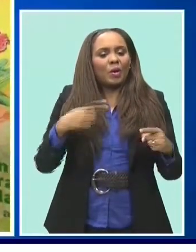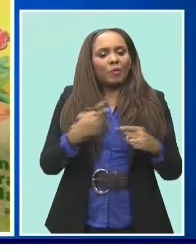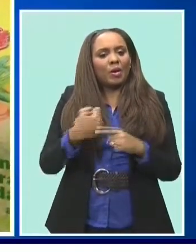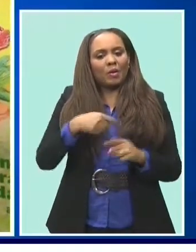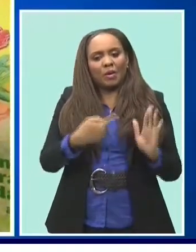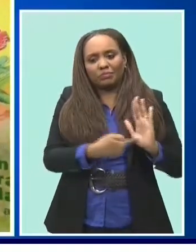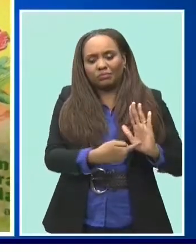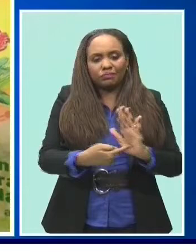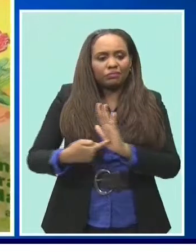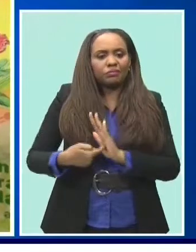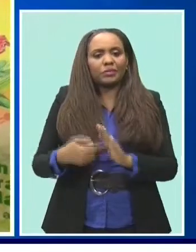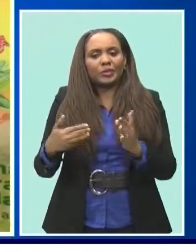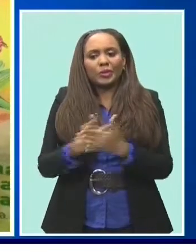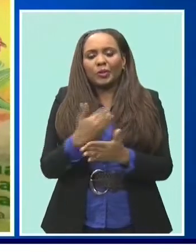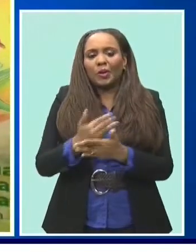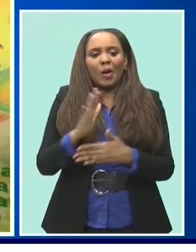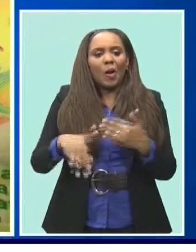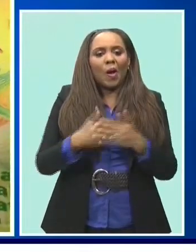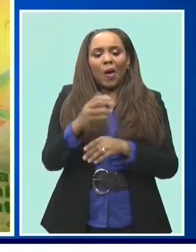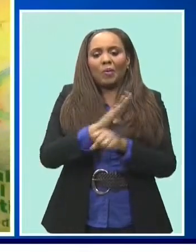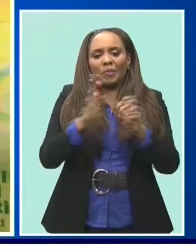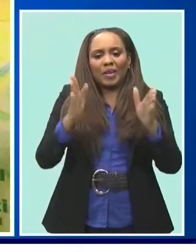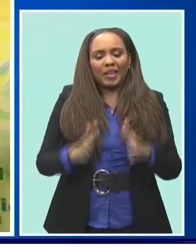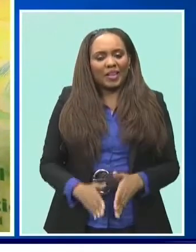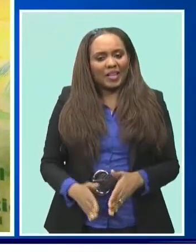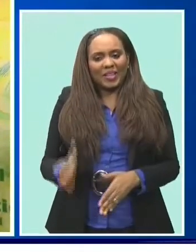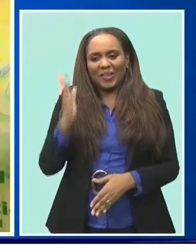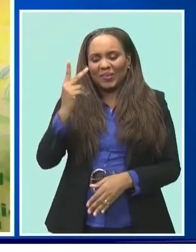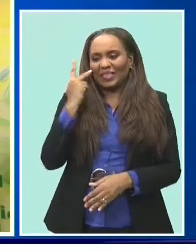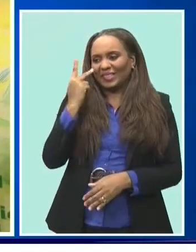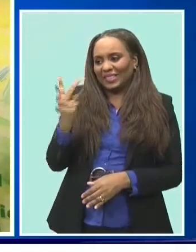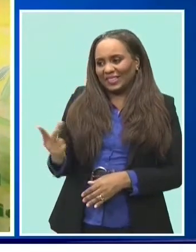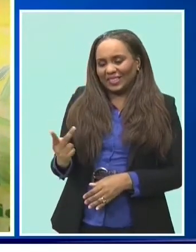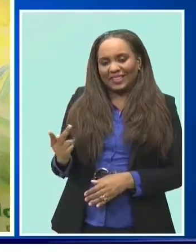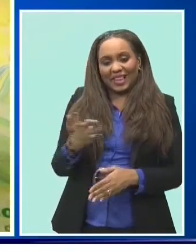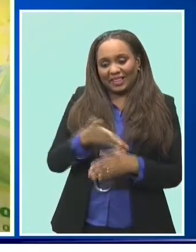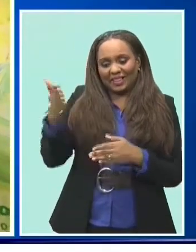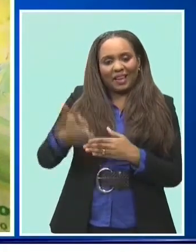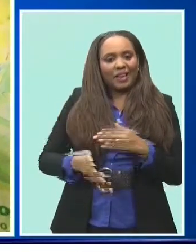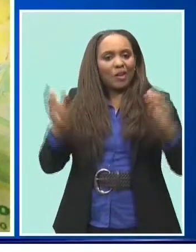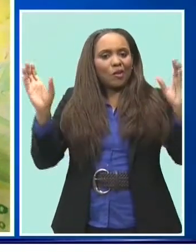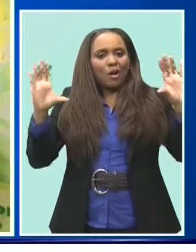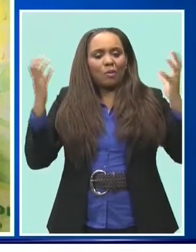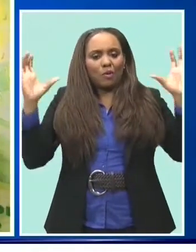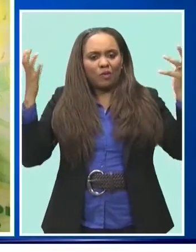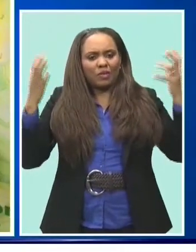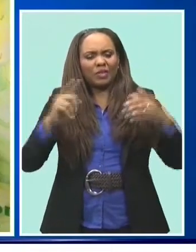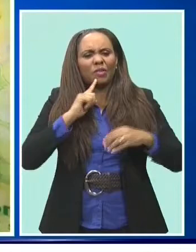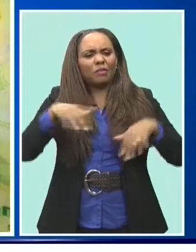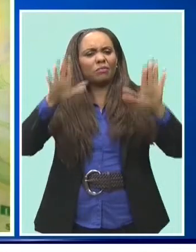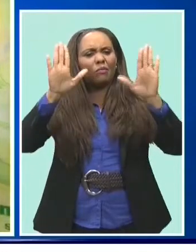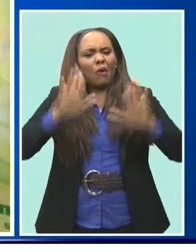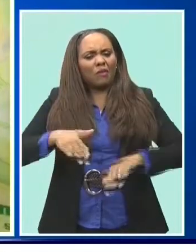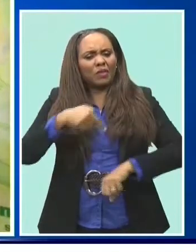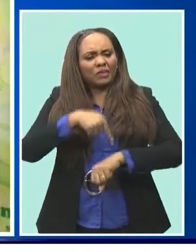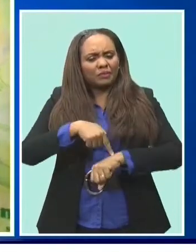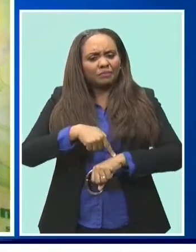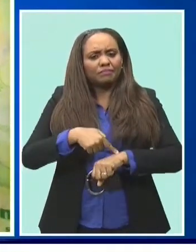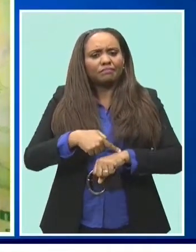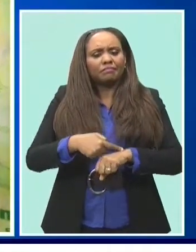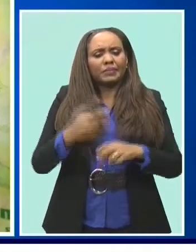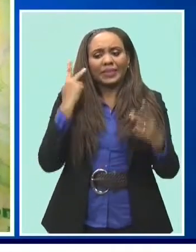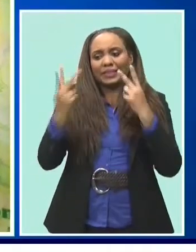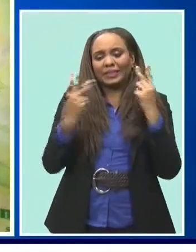we are guaranteed that everybody in Barbados will see them at the end of the crop over season. It's been a fantastic season. I saw a lot